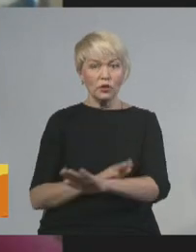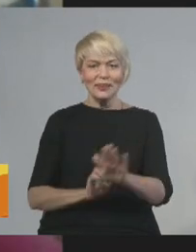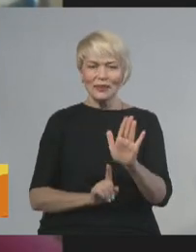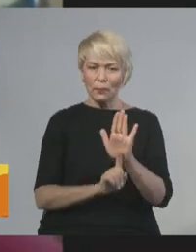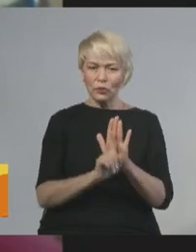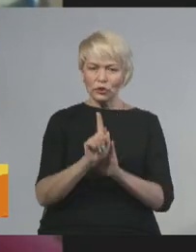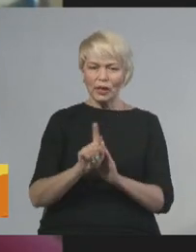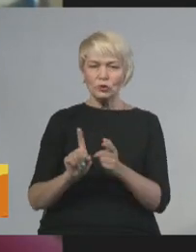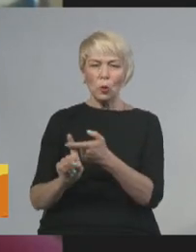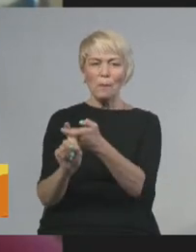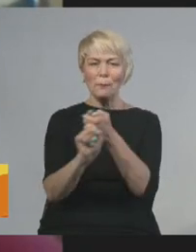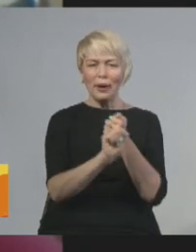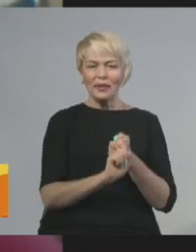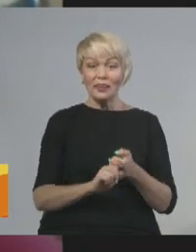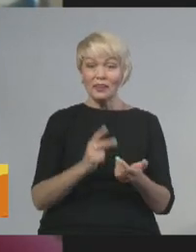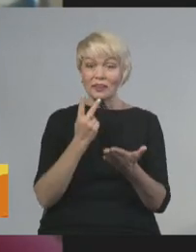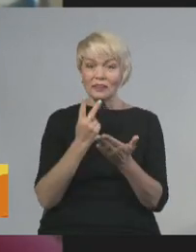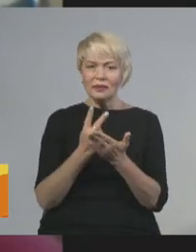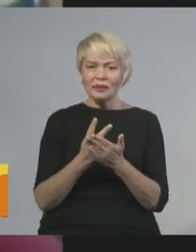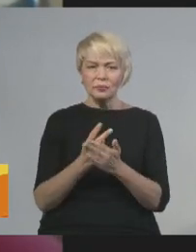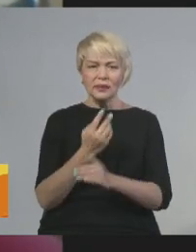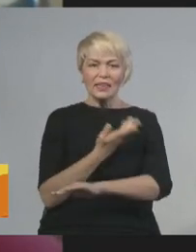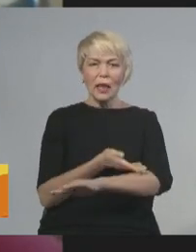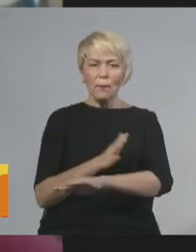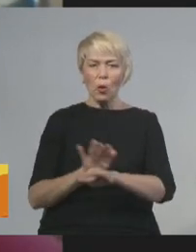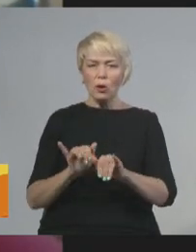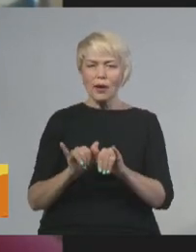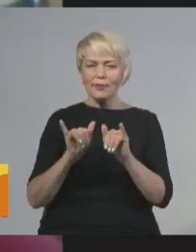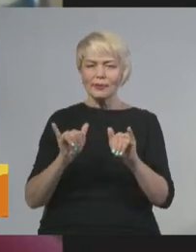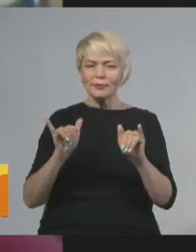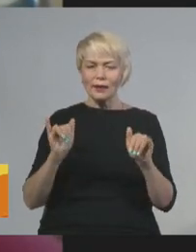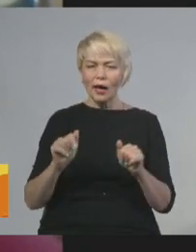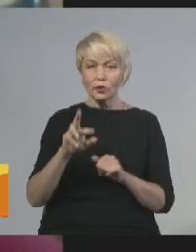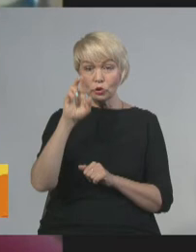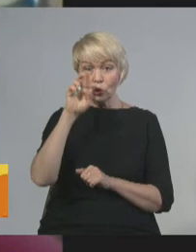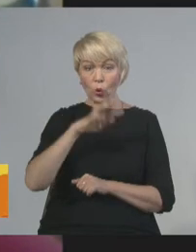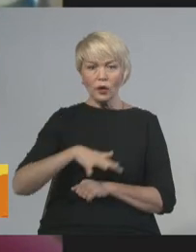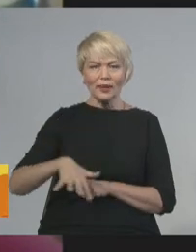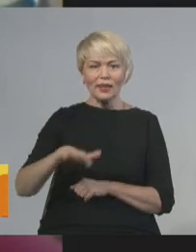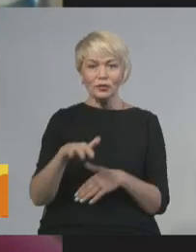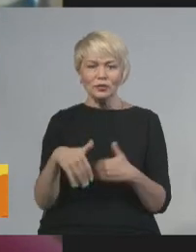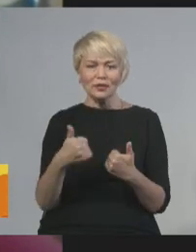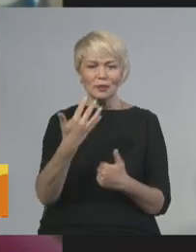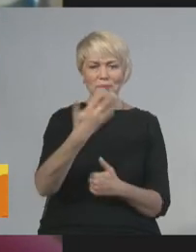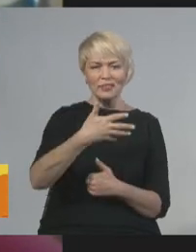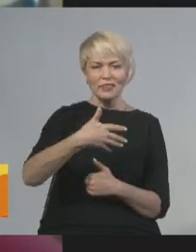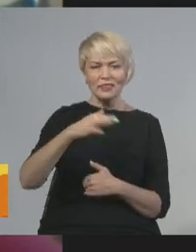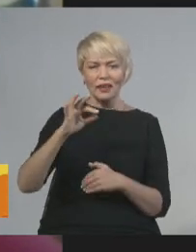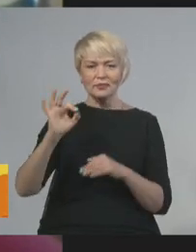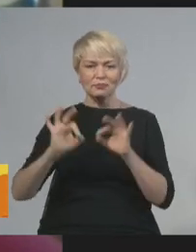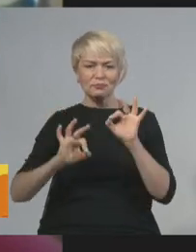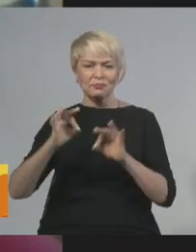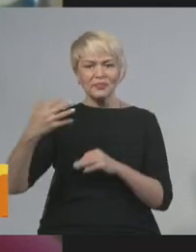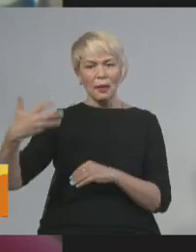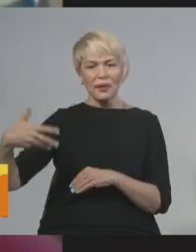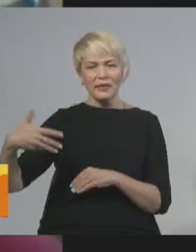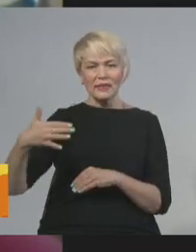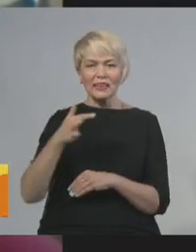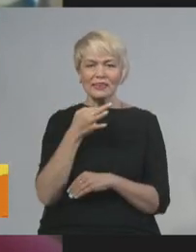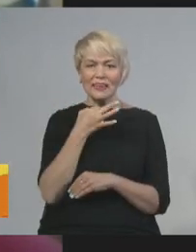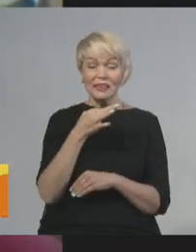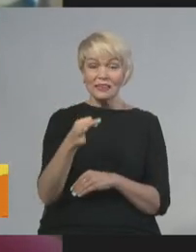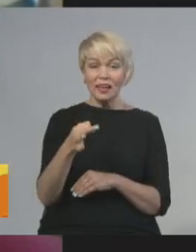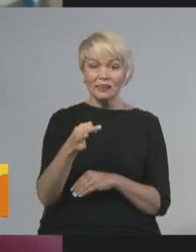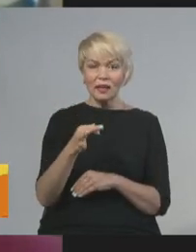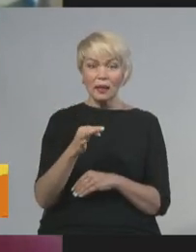polarization of the country which is um almost right now at 50 50 um as we saw in our last presidential